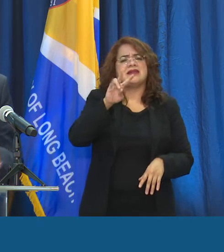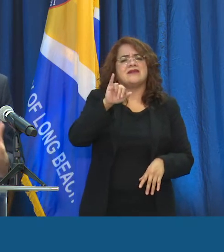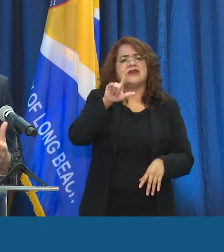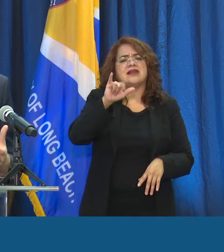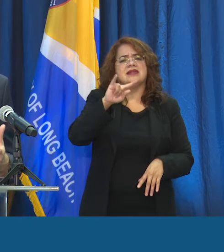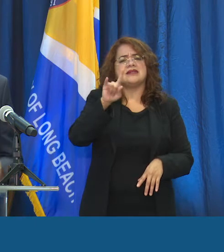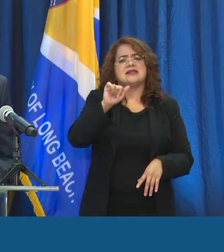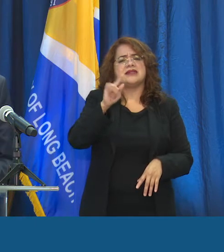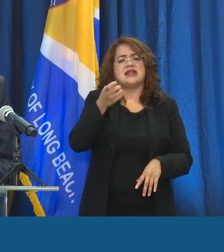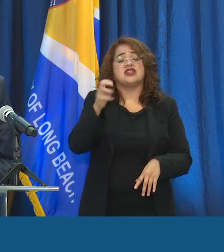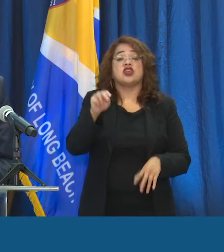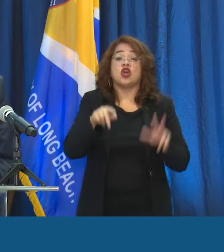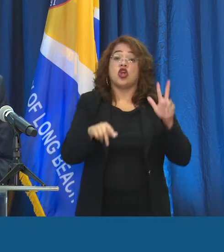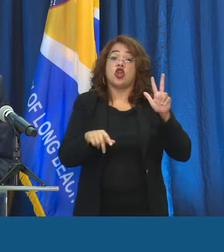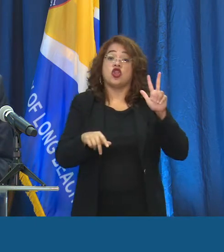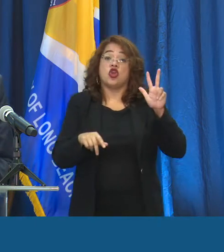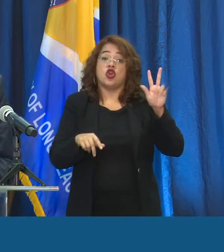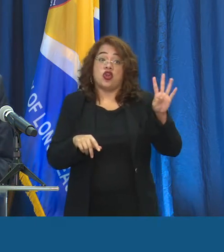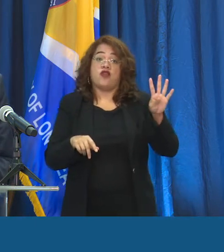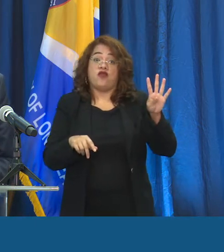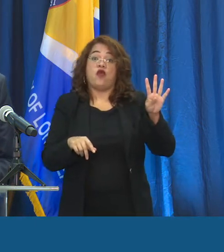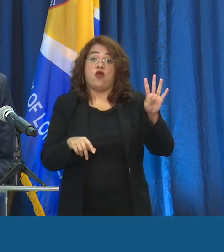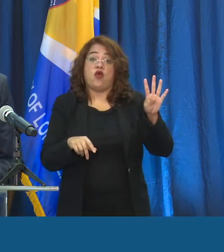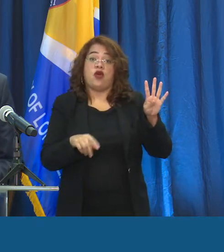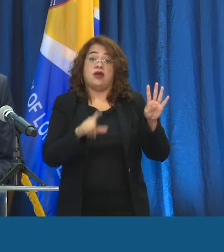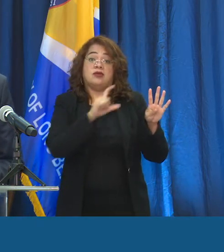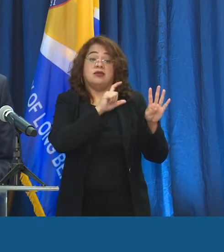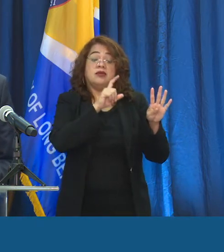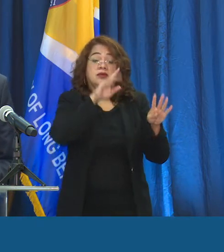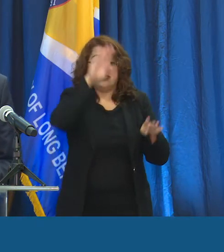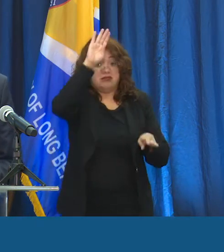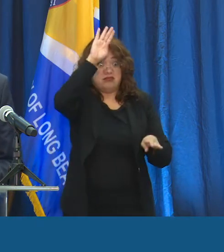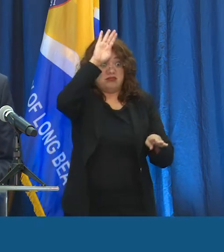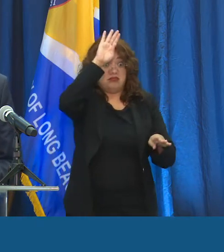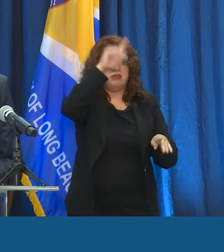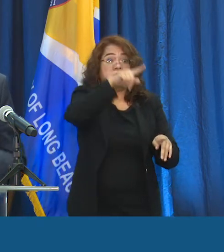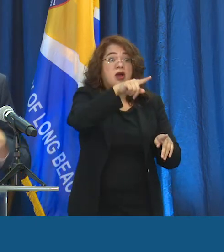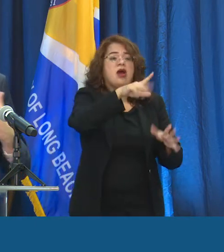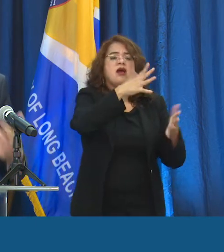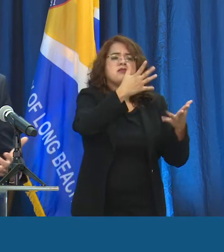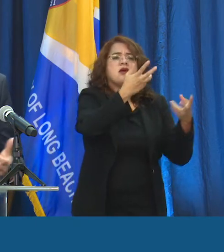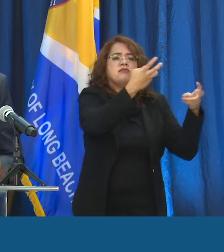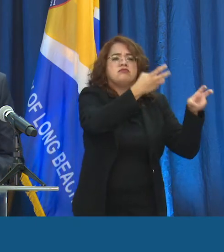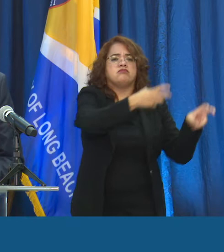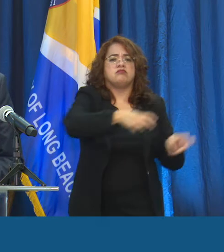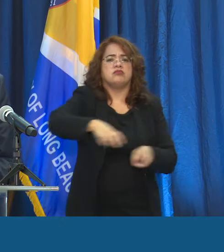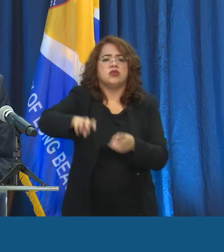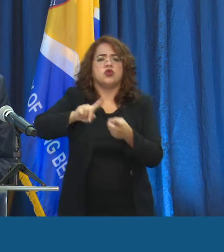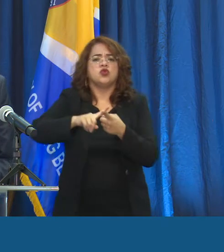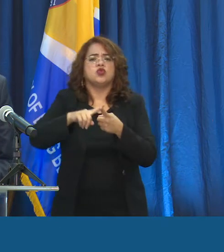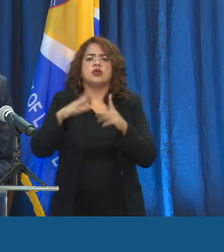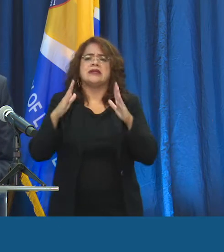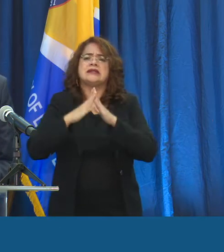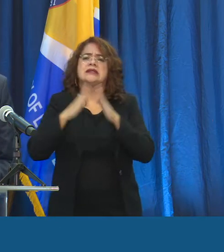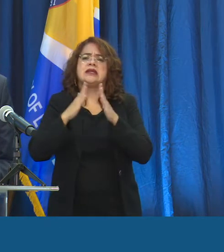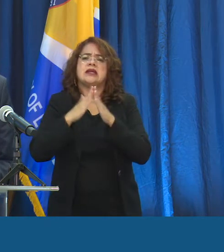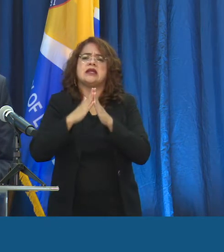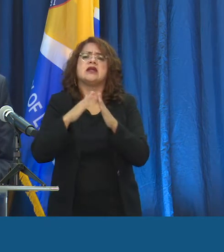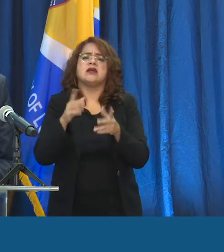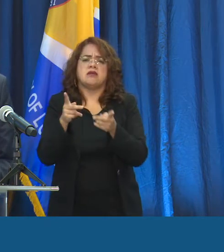sworn police officers will be converted to 28 civilian positions. We're adding a deputy city manager